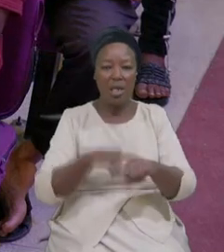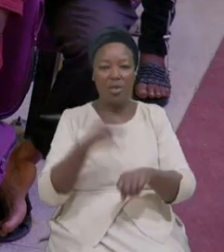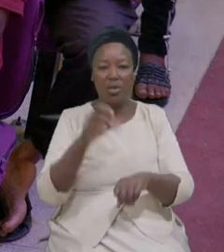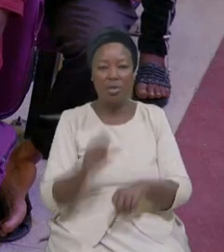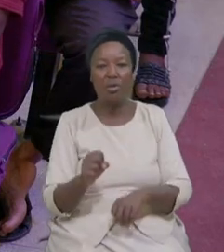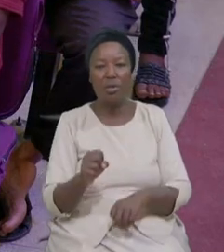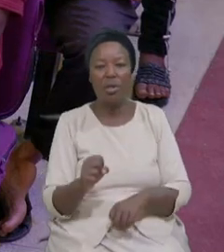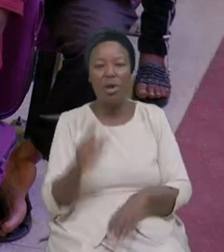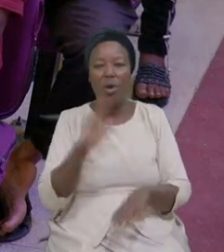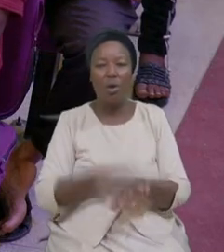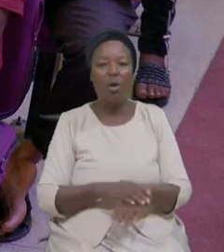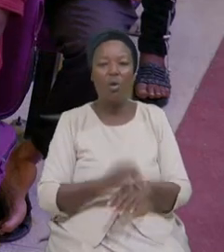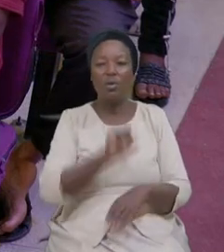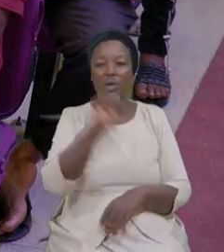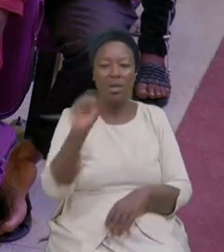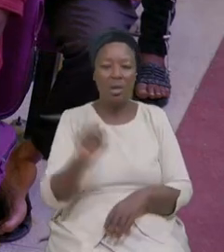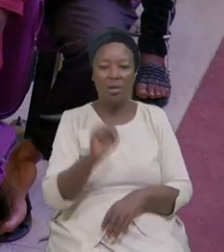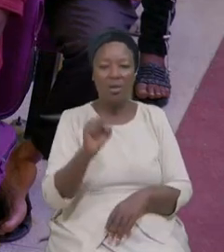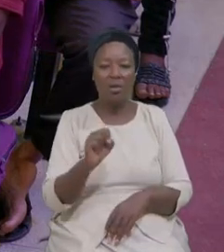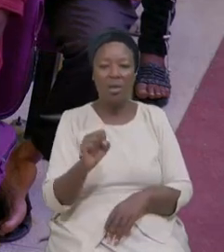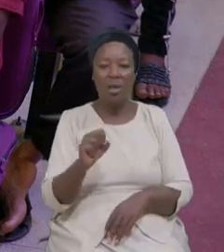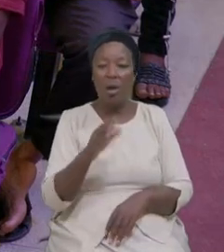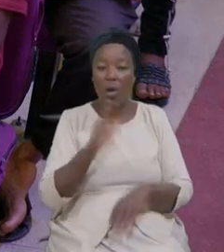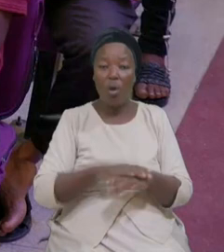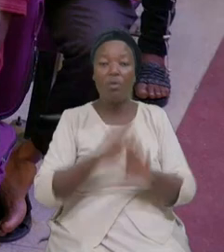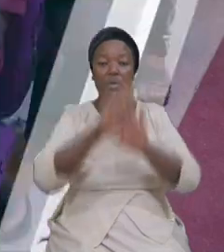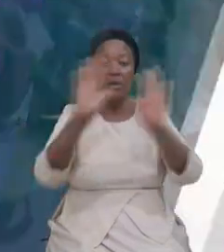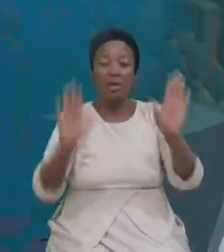On Saturday, on Sunday, 4th June,